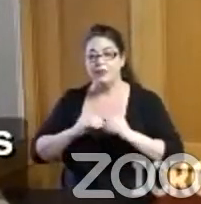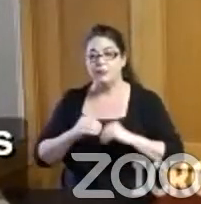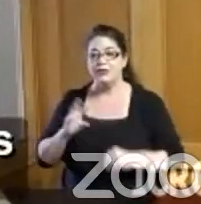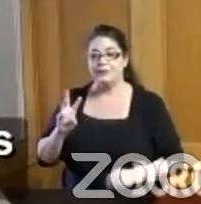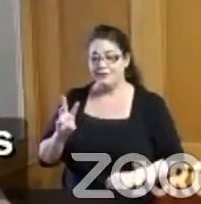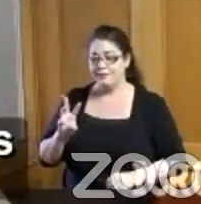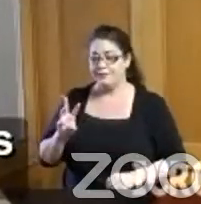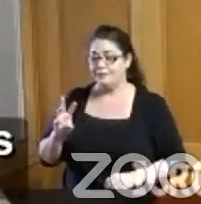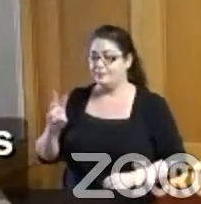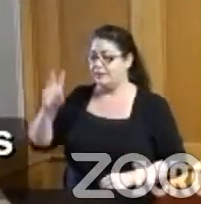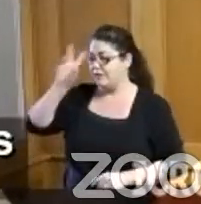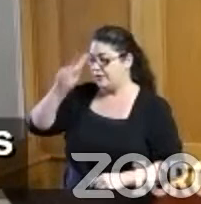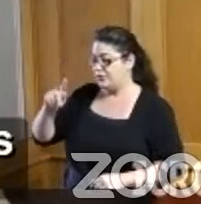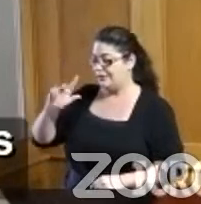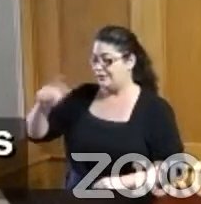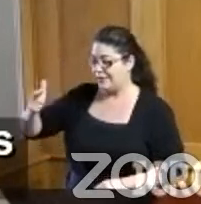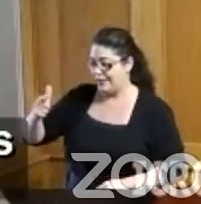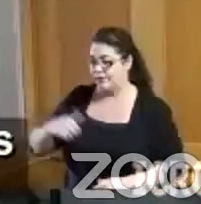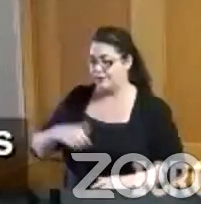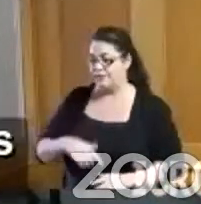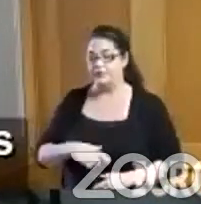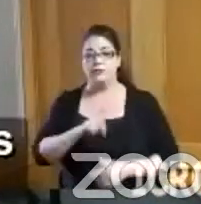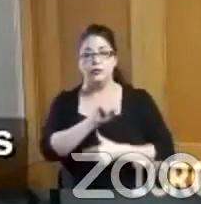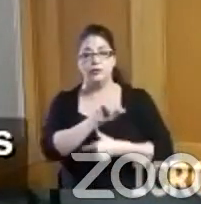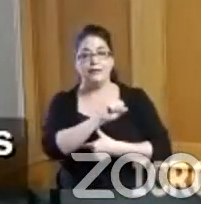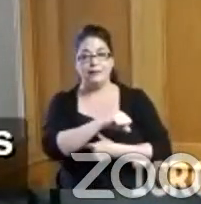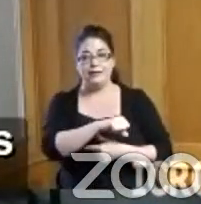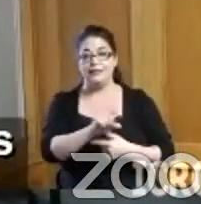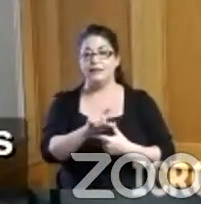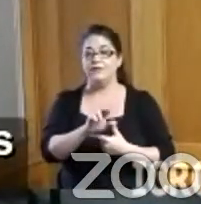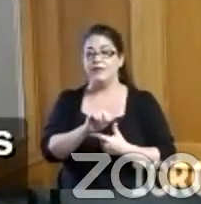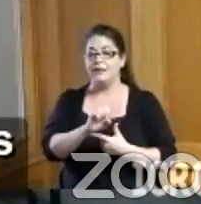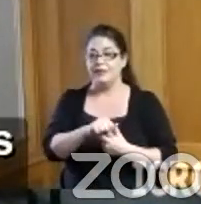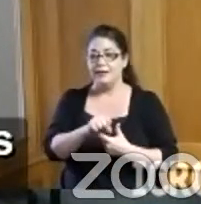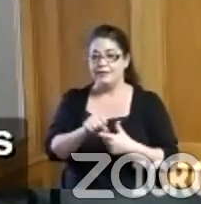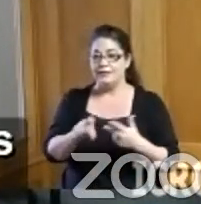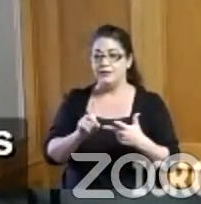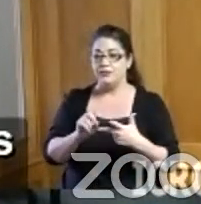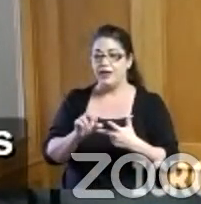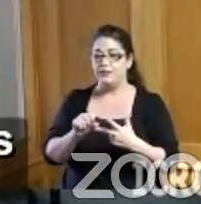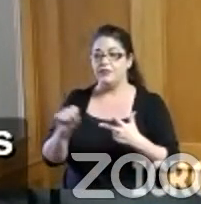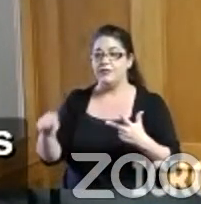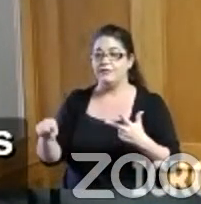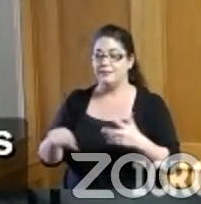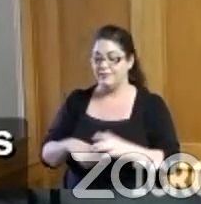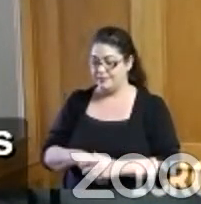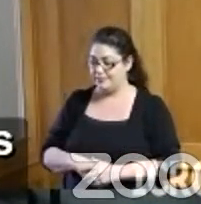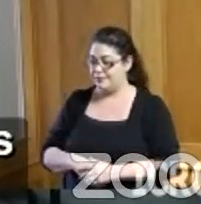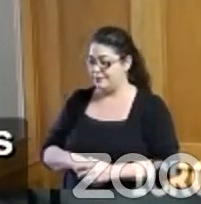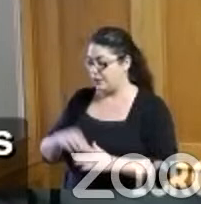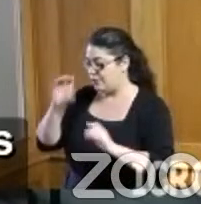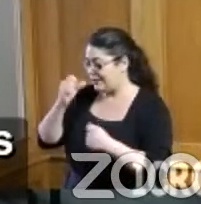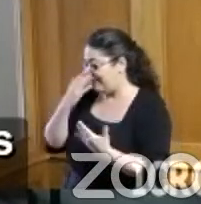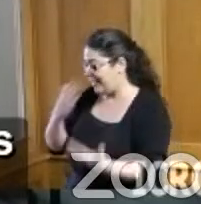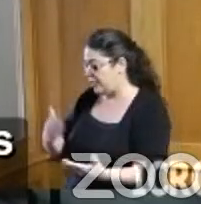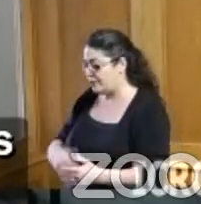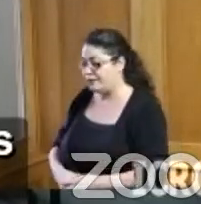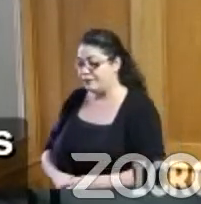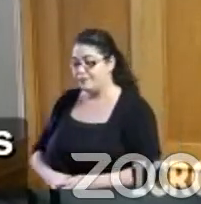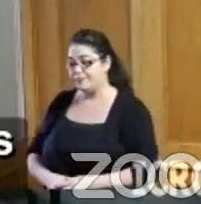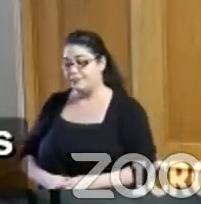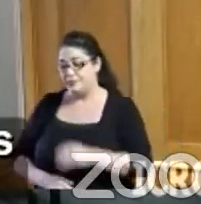6. Second. Commissioner Summer Dumas? Yes. Commissioner Reese? Yes. Commissioner Driehaus? Yes. Very good. Thank you. You.